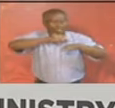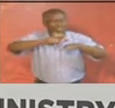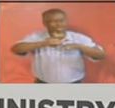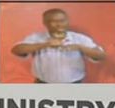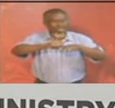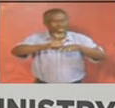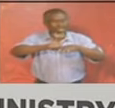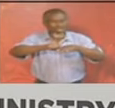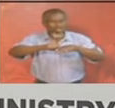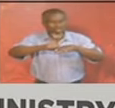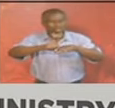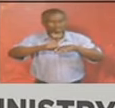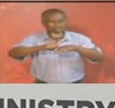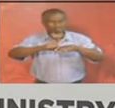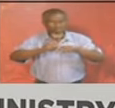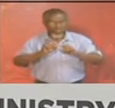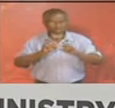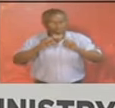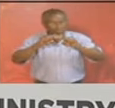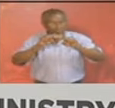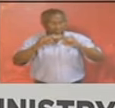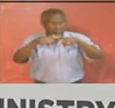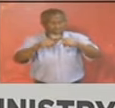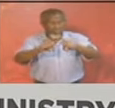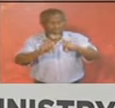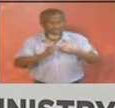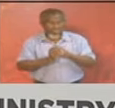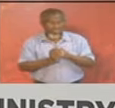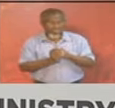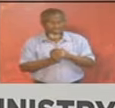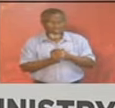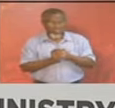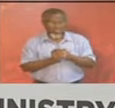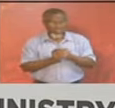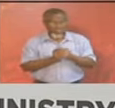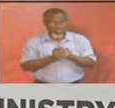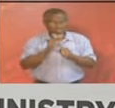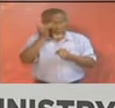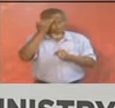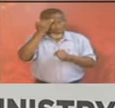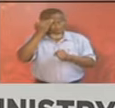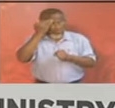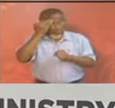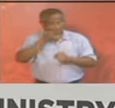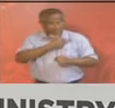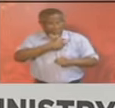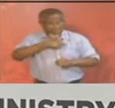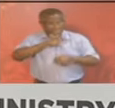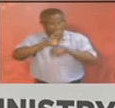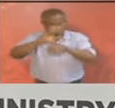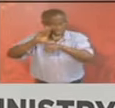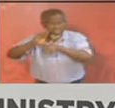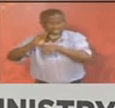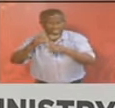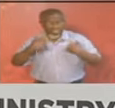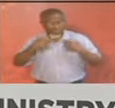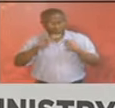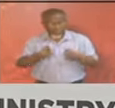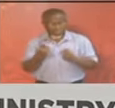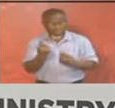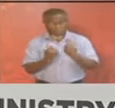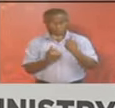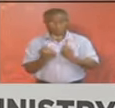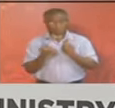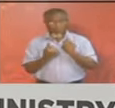time. It is also a good idea for you to have a list of persons attending each service so that in the event